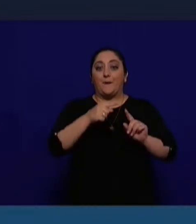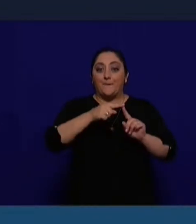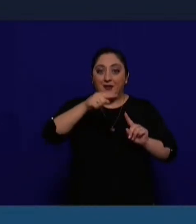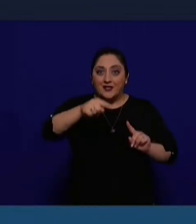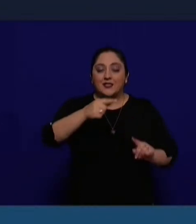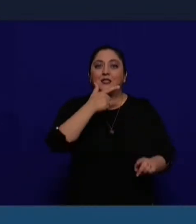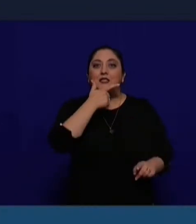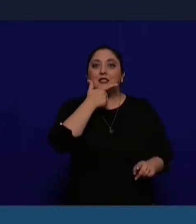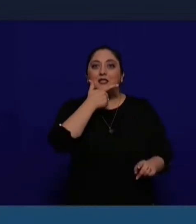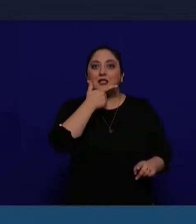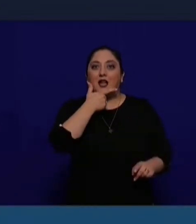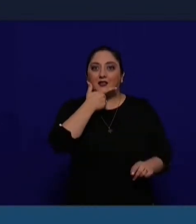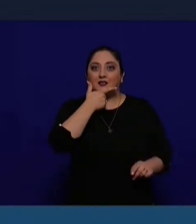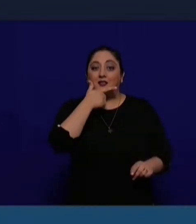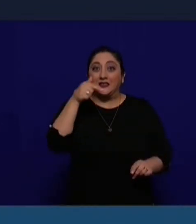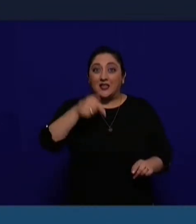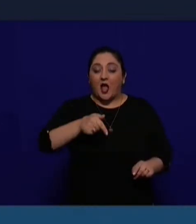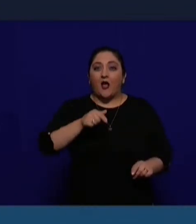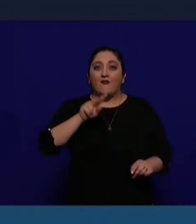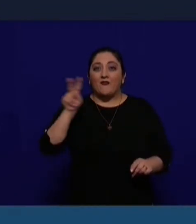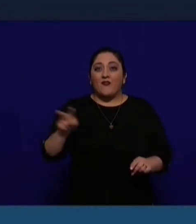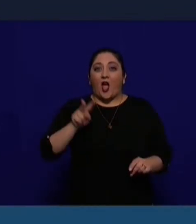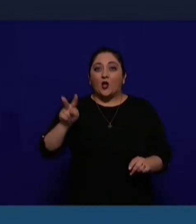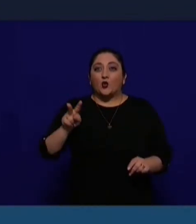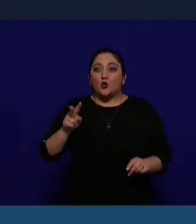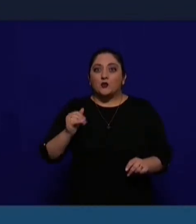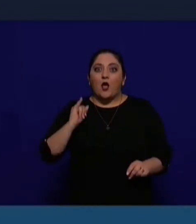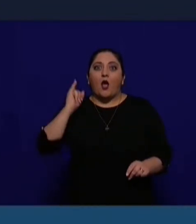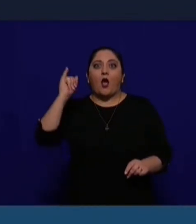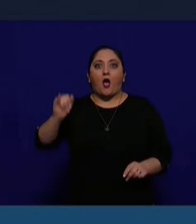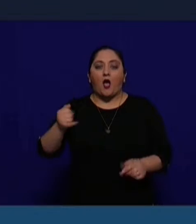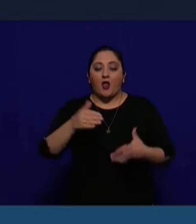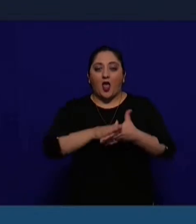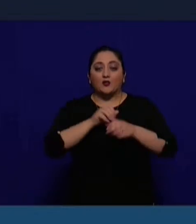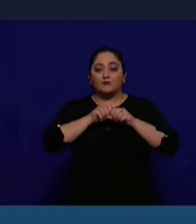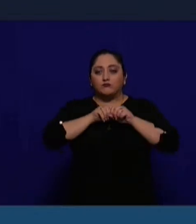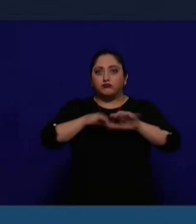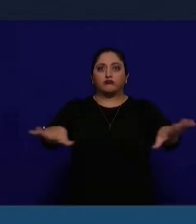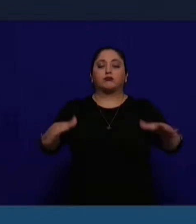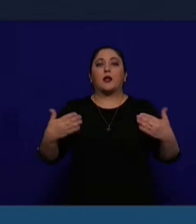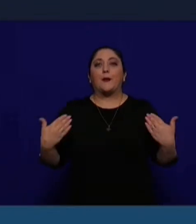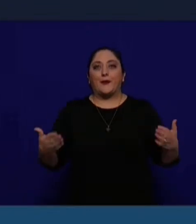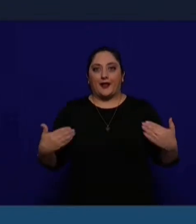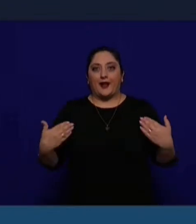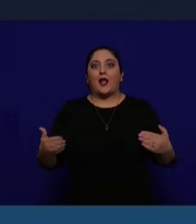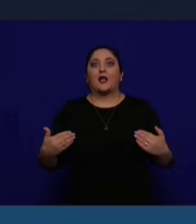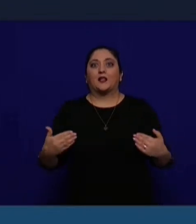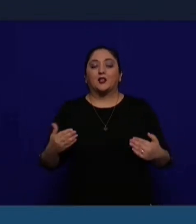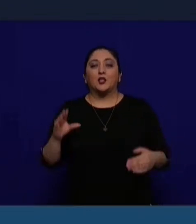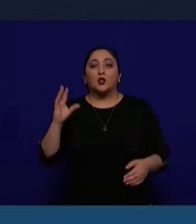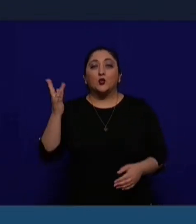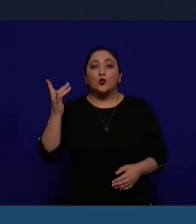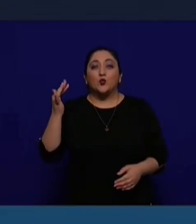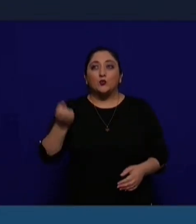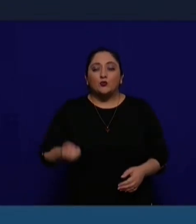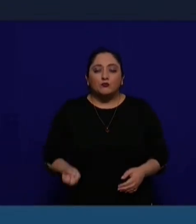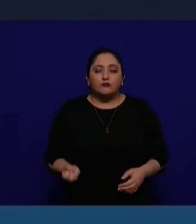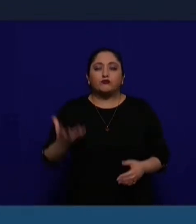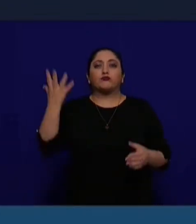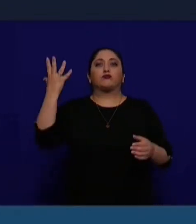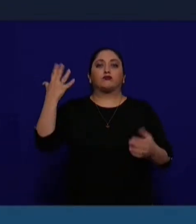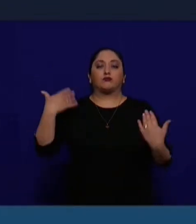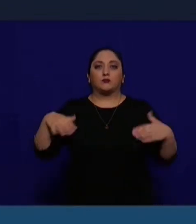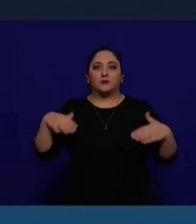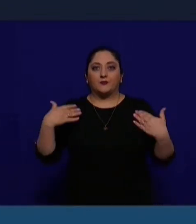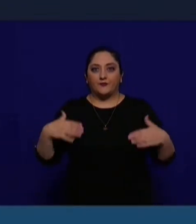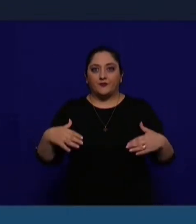varjant li jiġi trasmess iktar. Rajna x'jagħmel dan il-varjant fejn f'daqqa waħda żdiedu ħafna l-każijiet permezz tal-varjant,